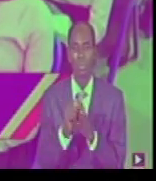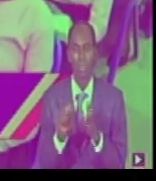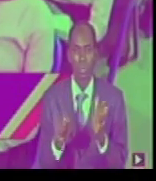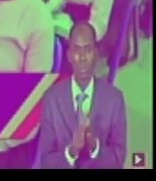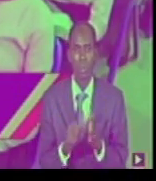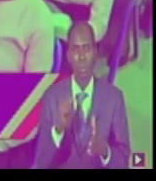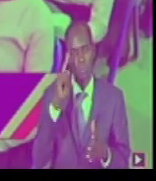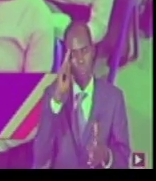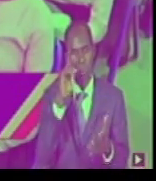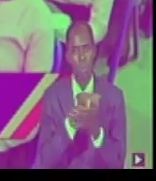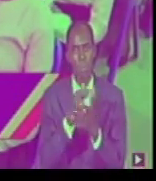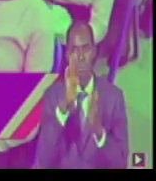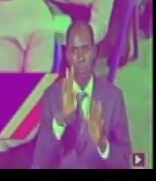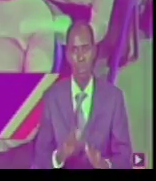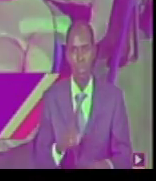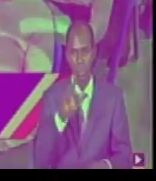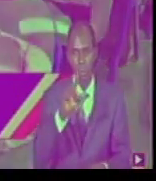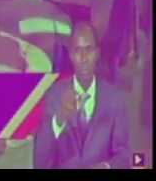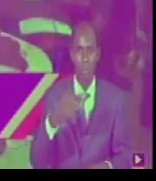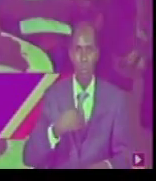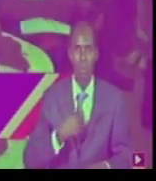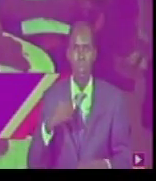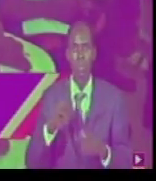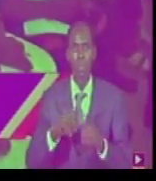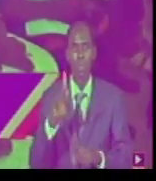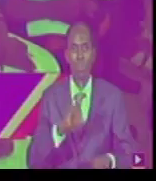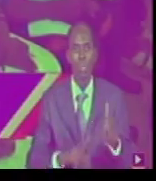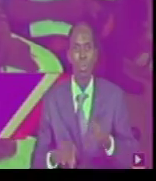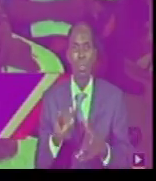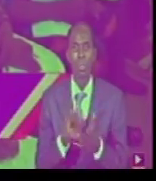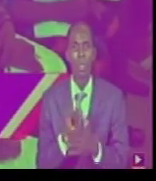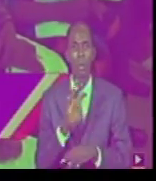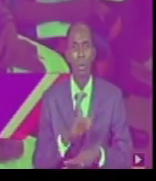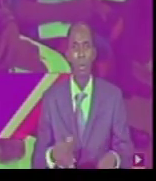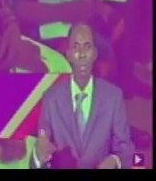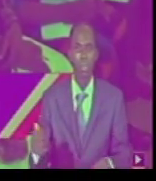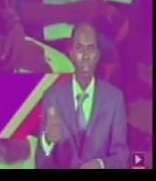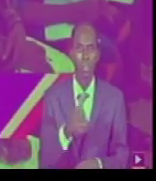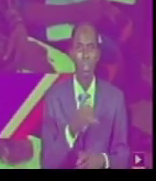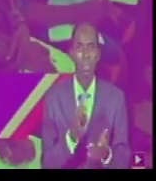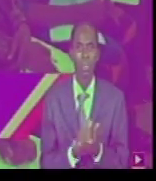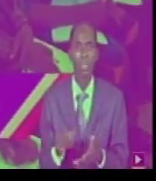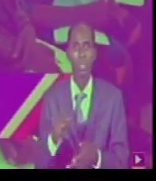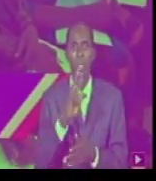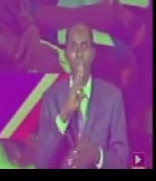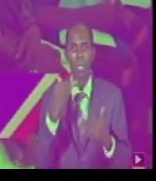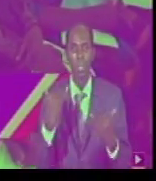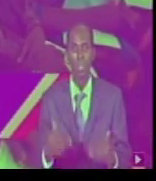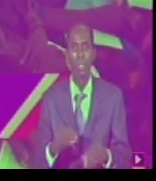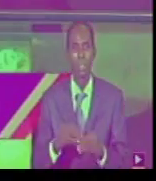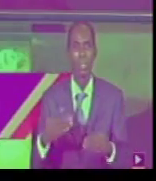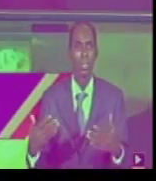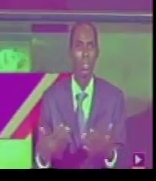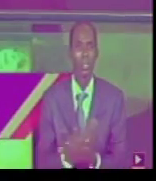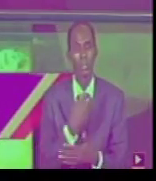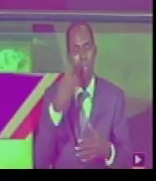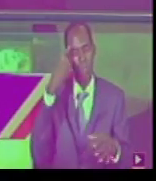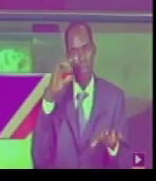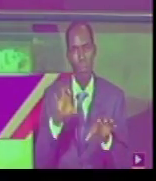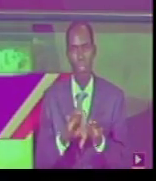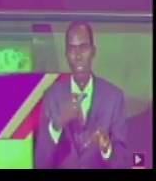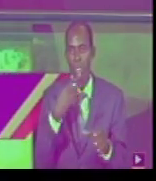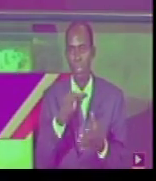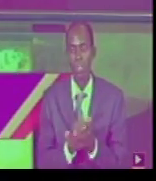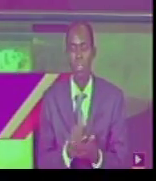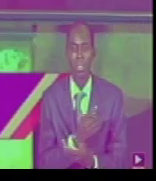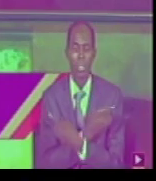me. He's talking to the people who refer to themselves that they're now in the new covenant. Look at what he says. He says, dearly beloved,